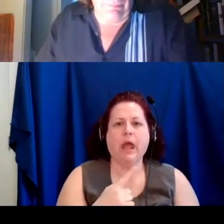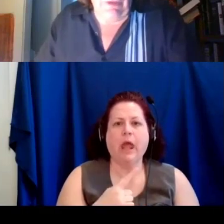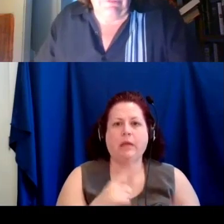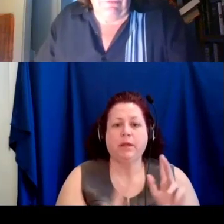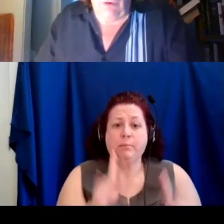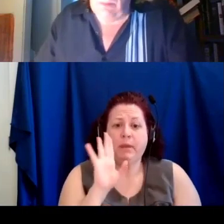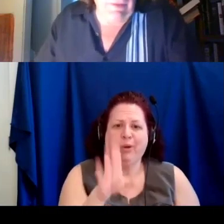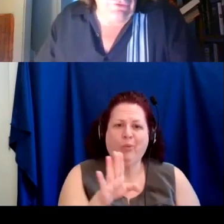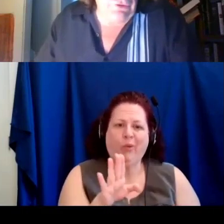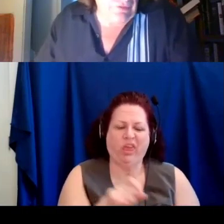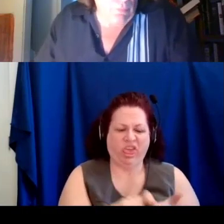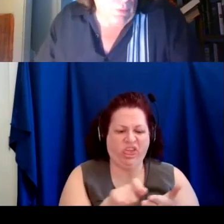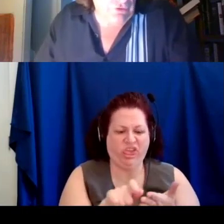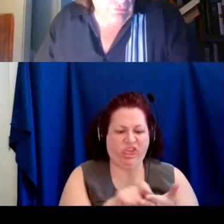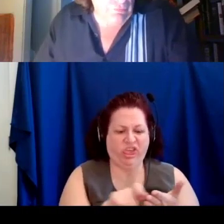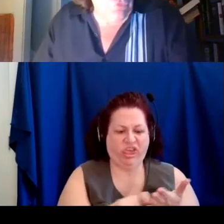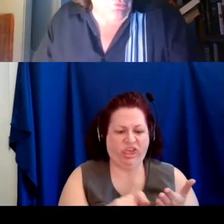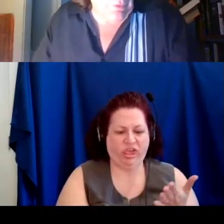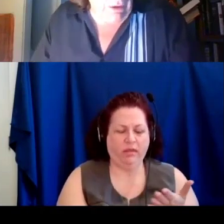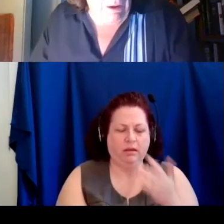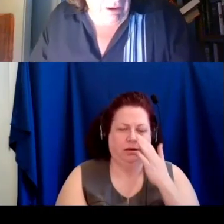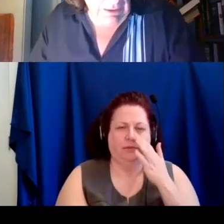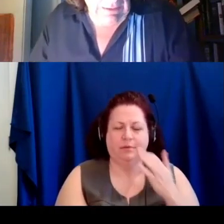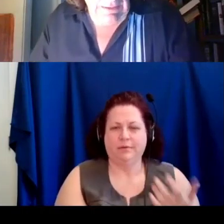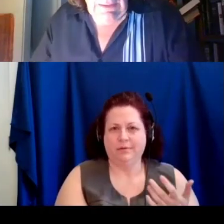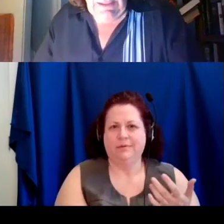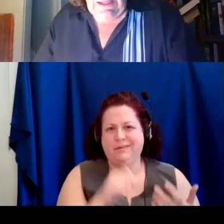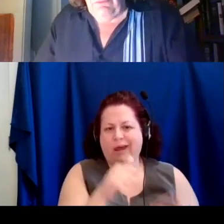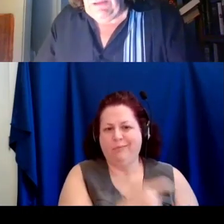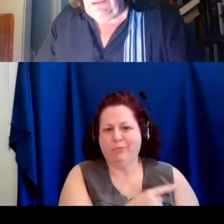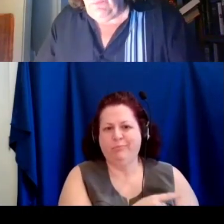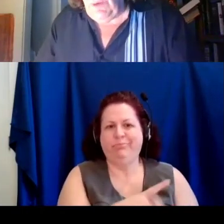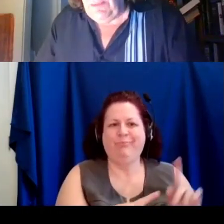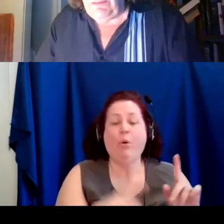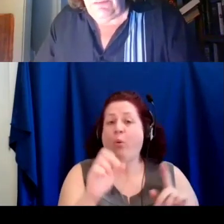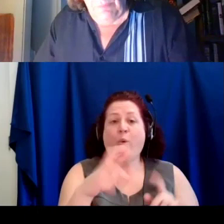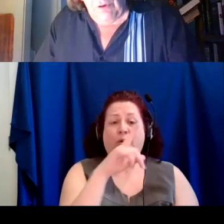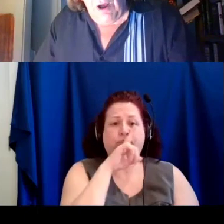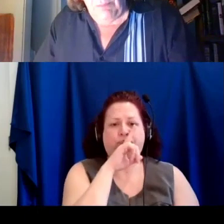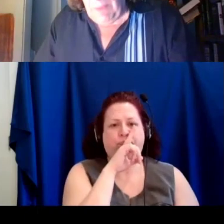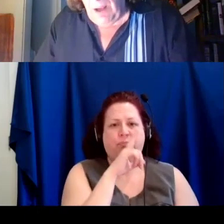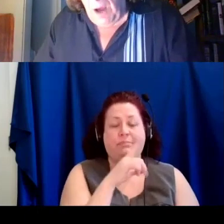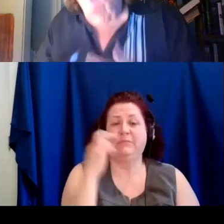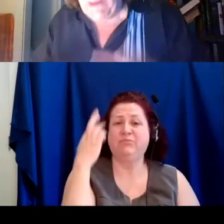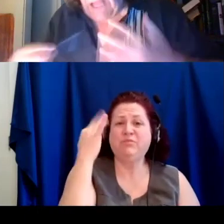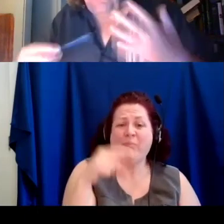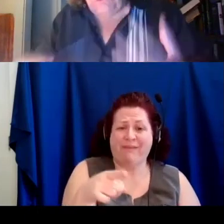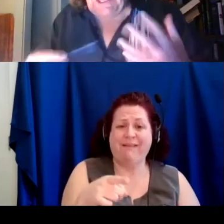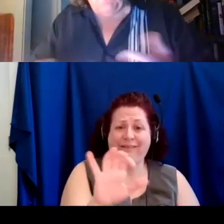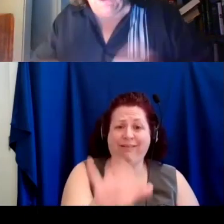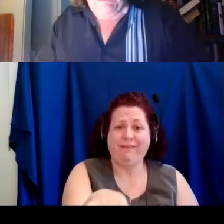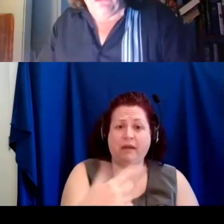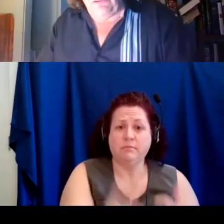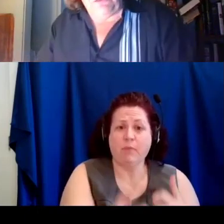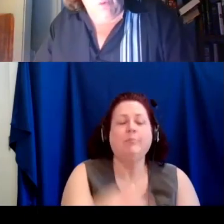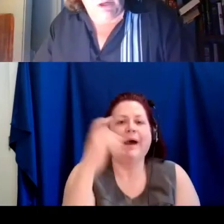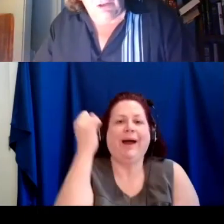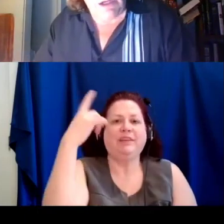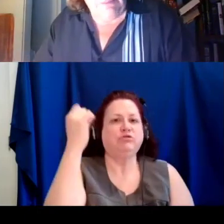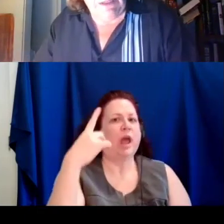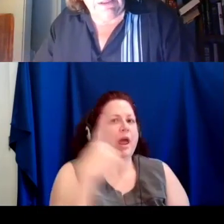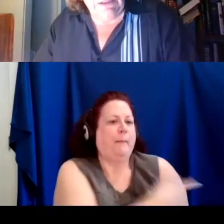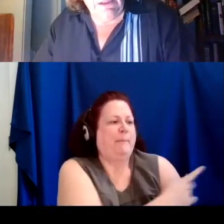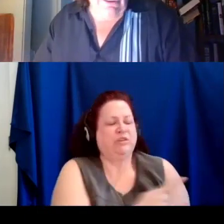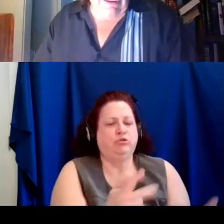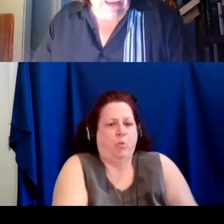on a debriefing form, or they'll just won't do it at all. And the reason why this is a problem, although I understand why patients don't want to